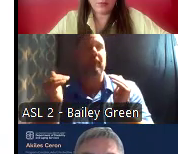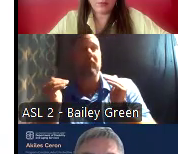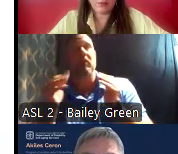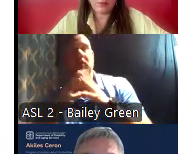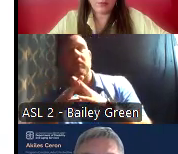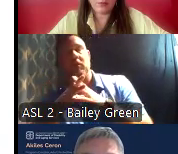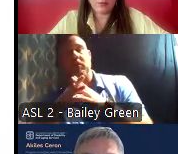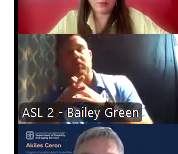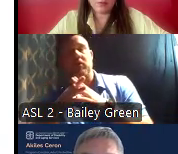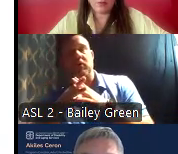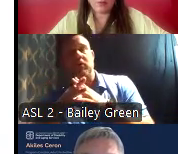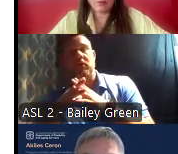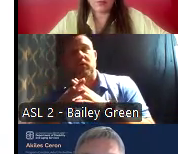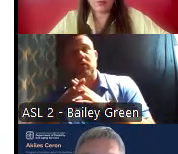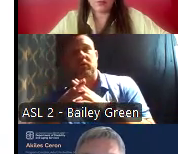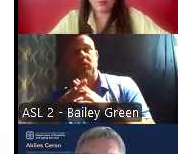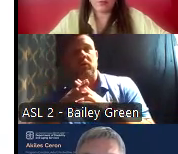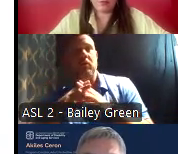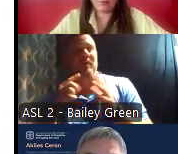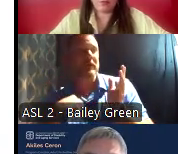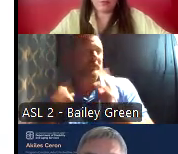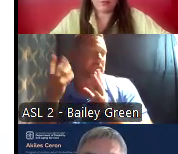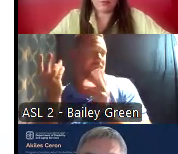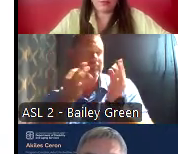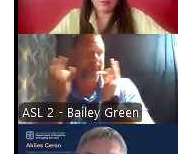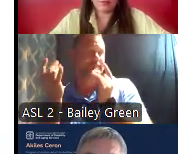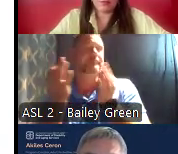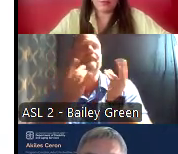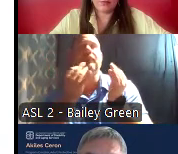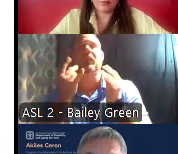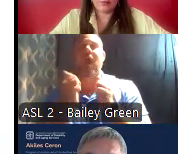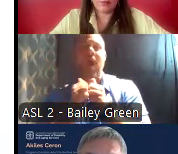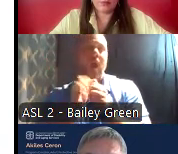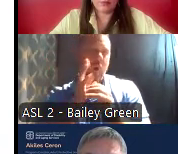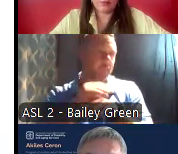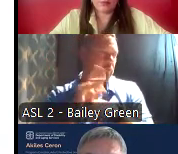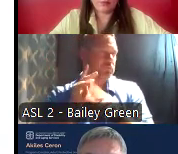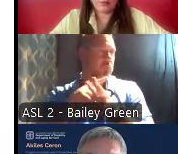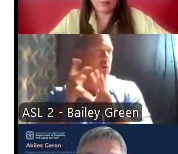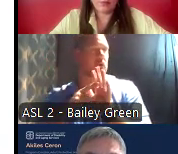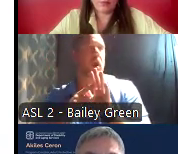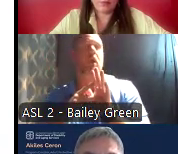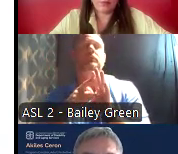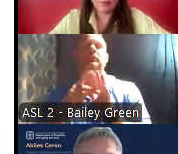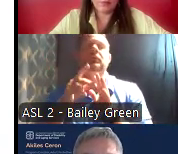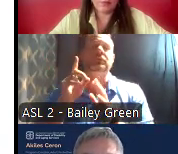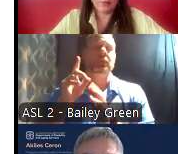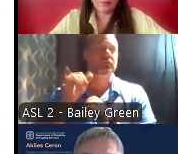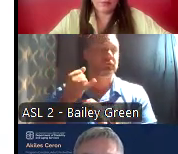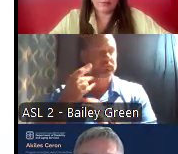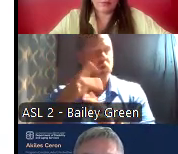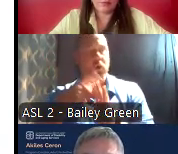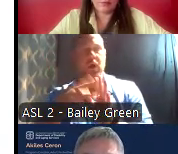had a really great conversation brainstorming how that's going to impact elder justice programs and disability justice programs, how it will